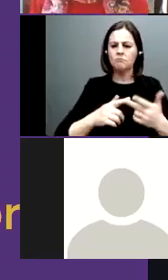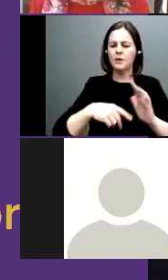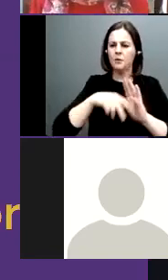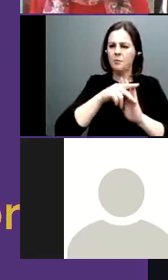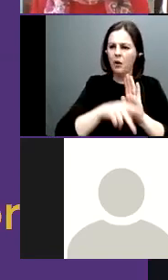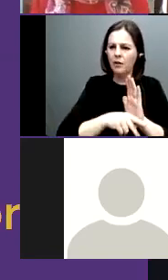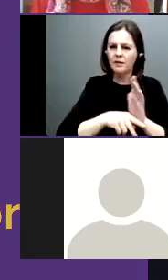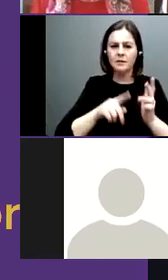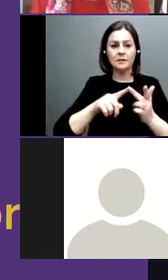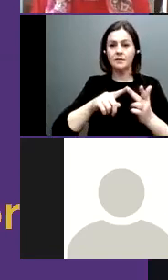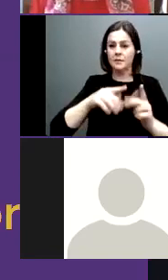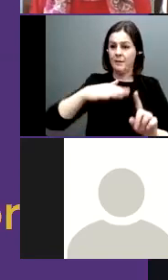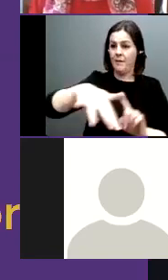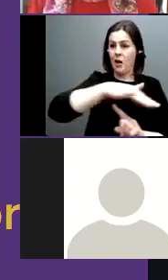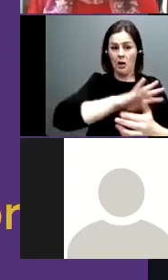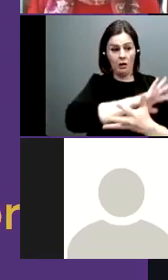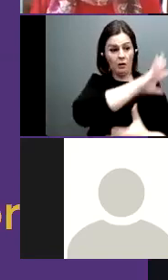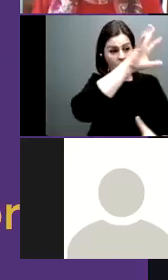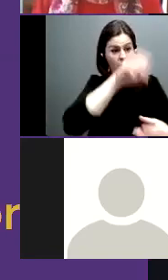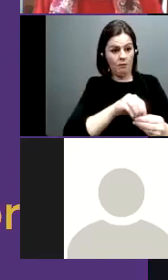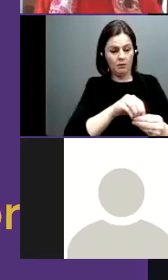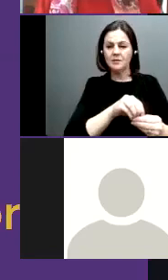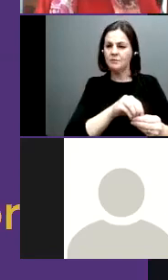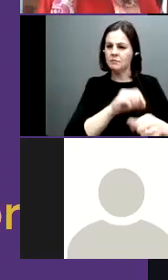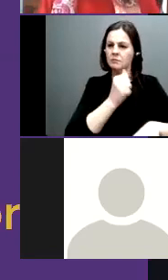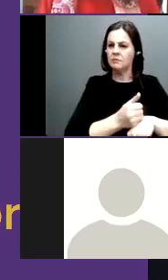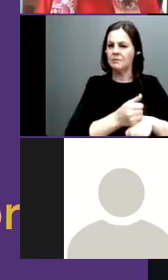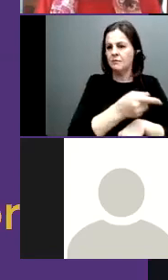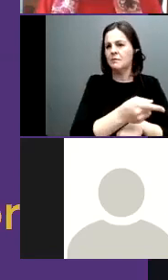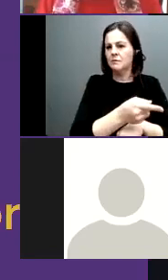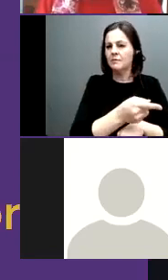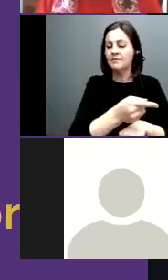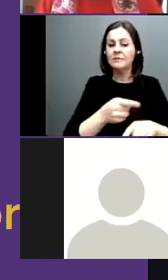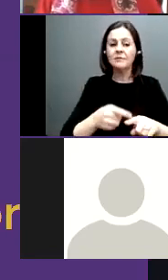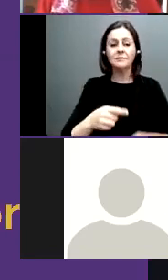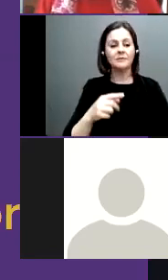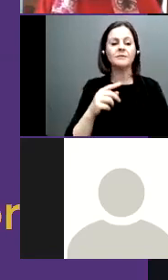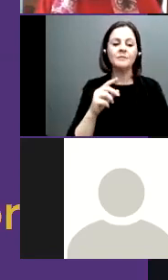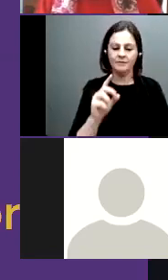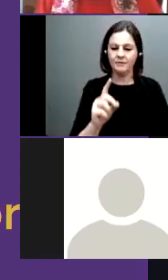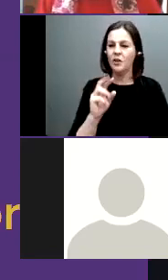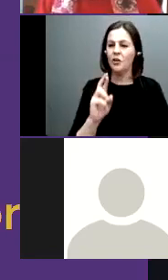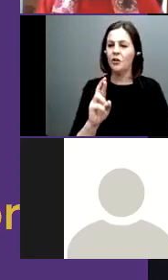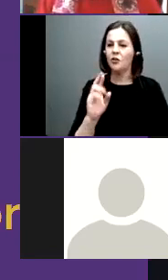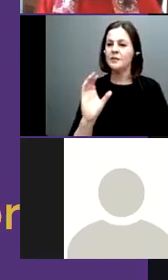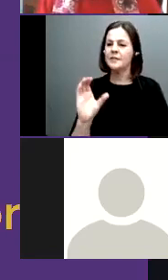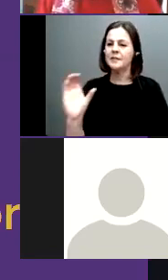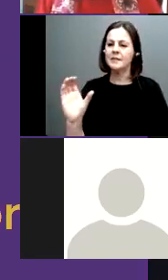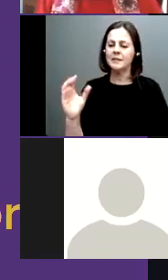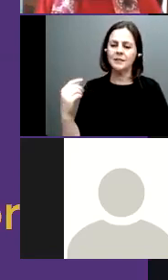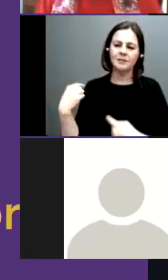our settings. At the center, we have worked very, very hard and very, very